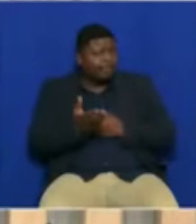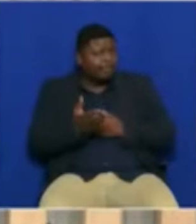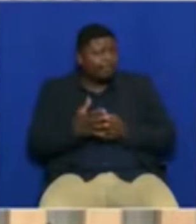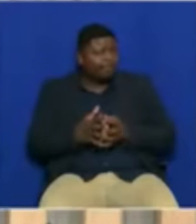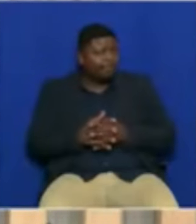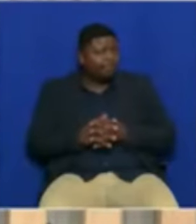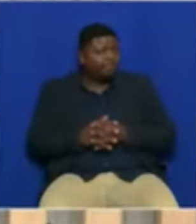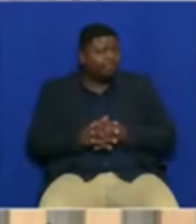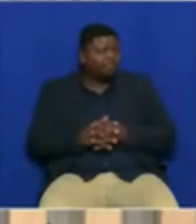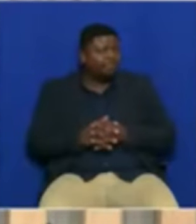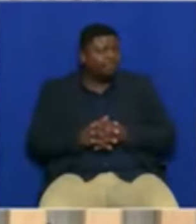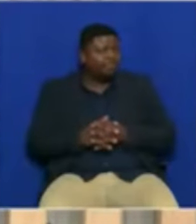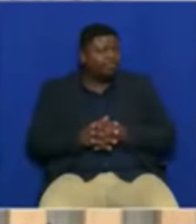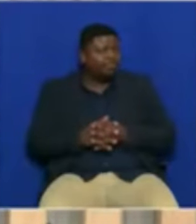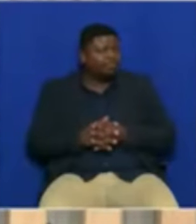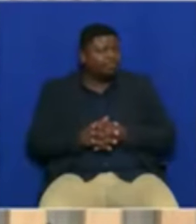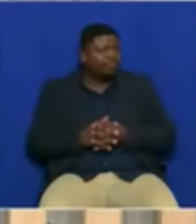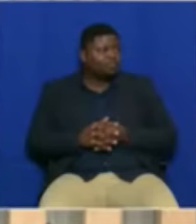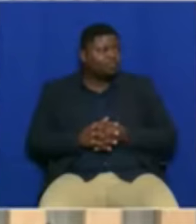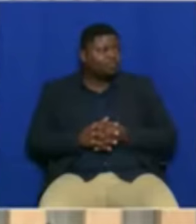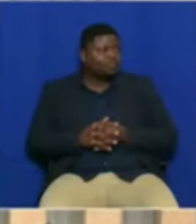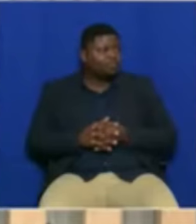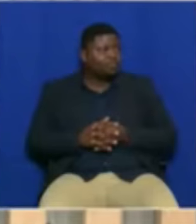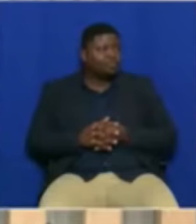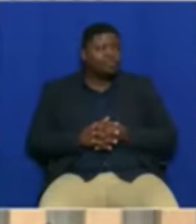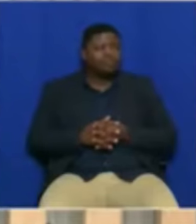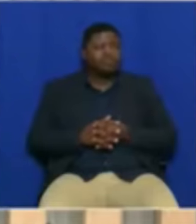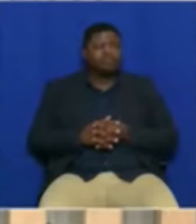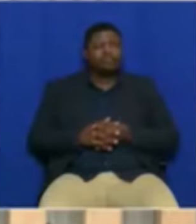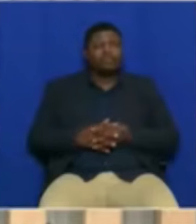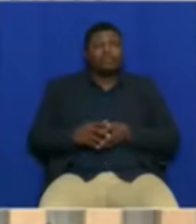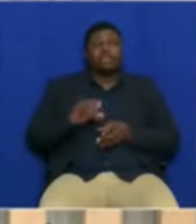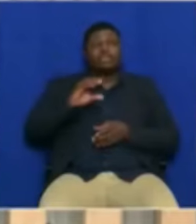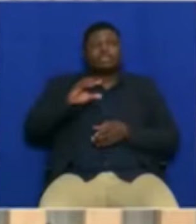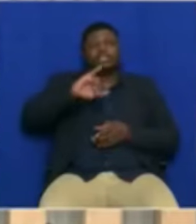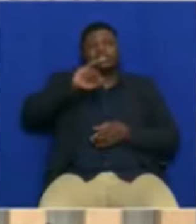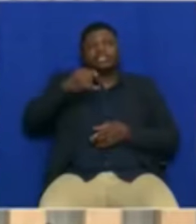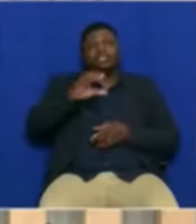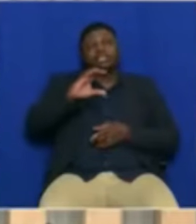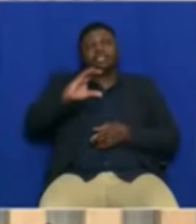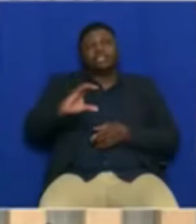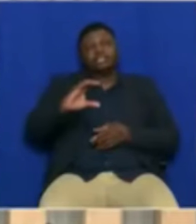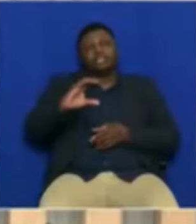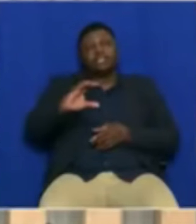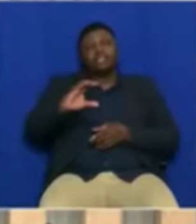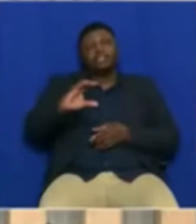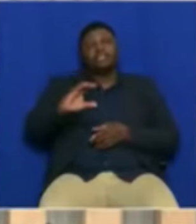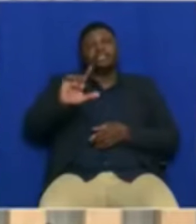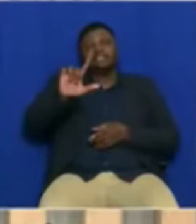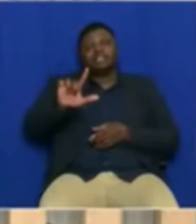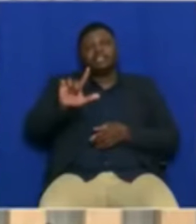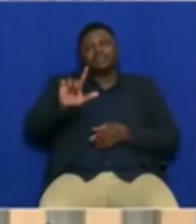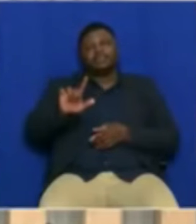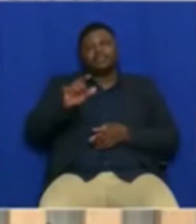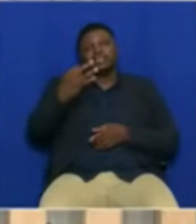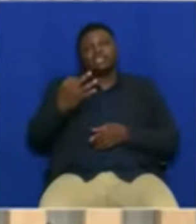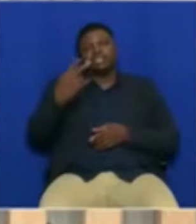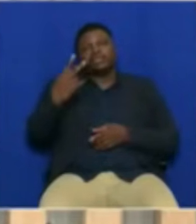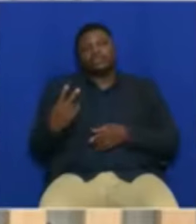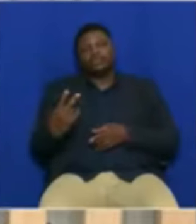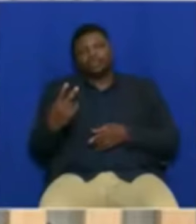Okay, we might as well. CJC 373 file 2. Go to file 2, page 512. I have it.